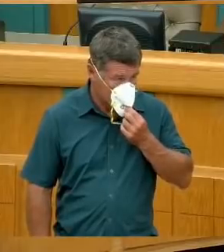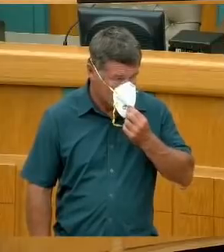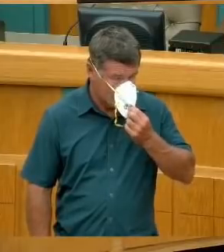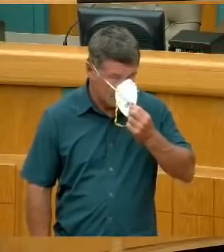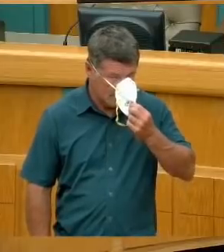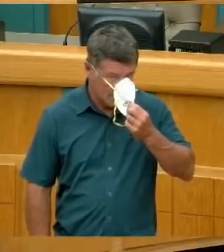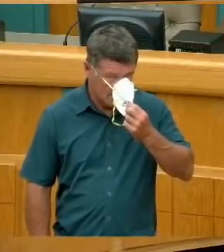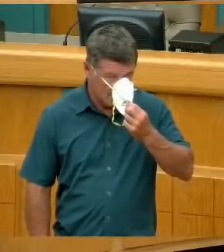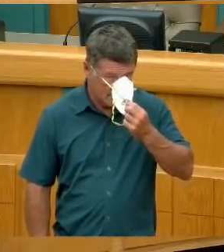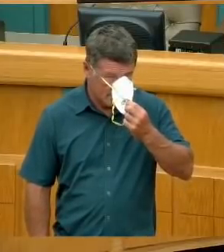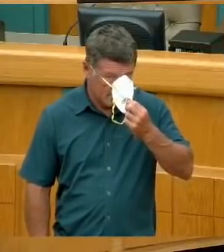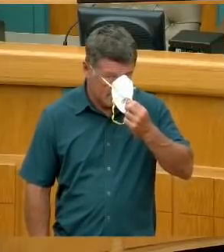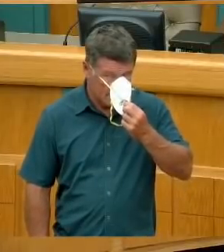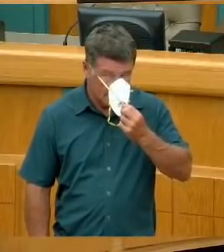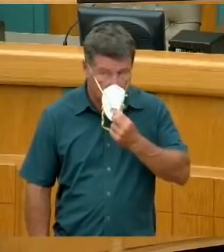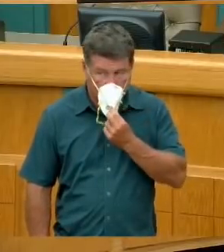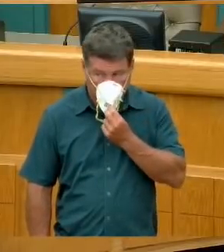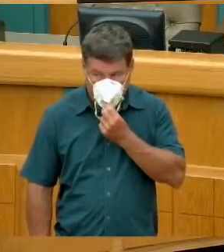personas.